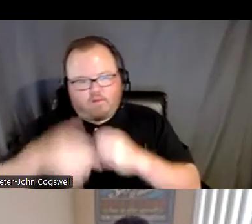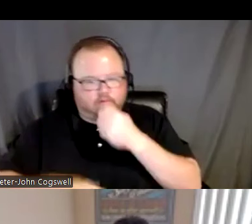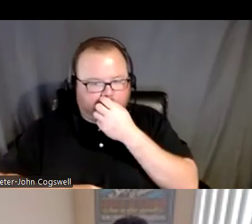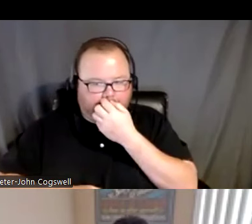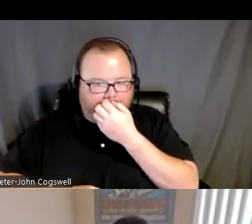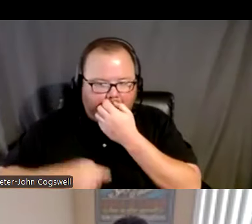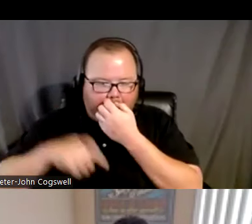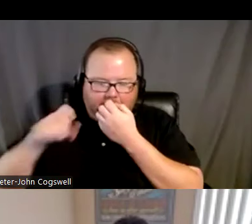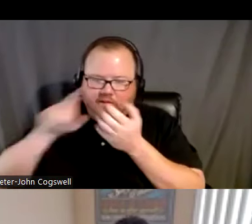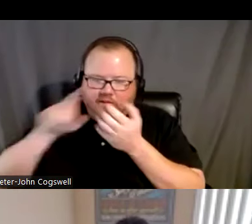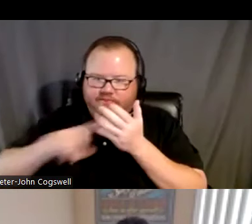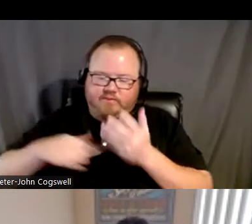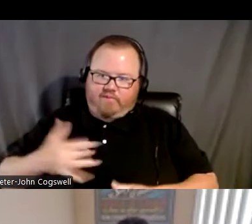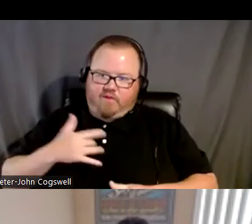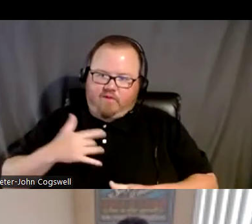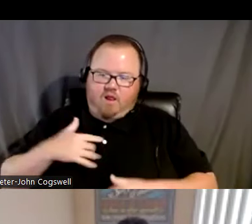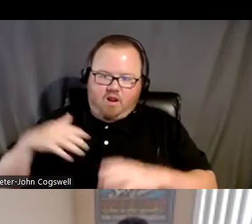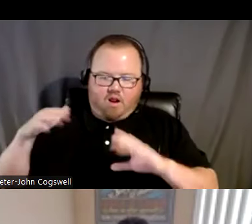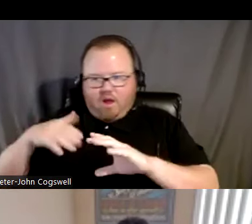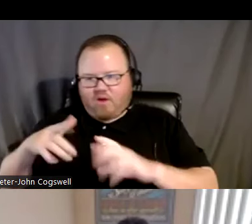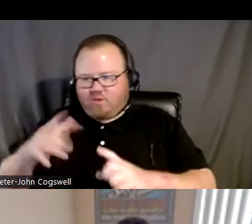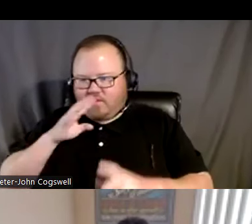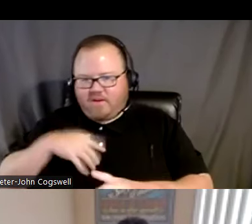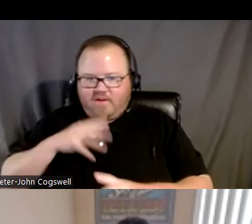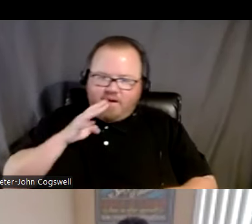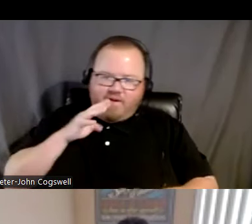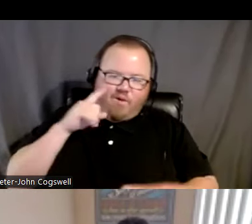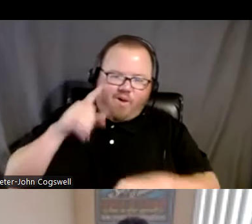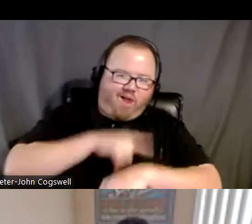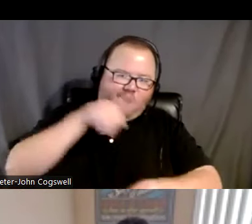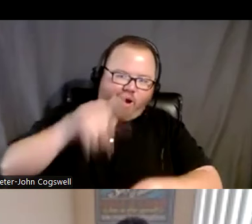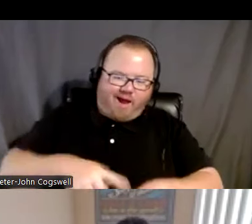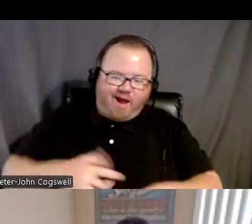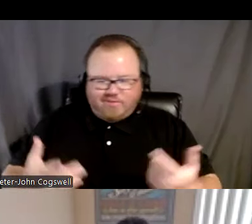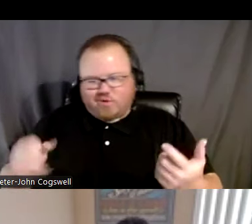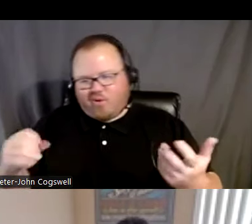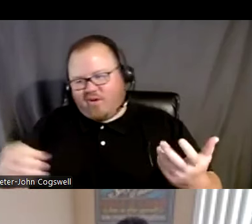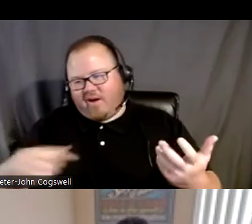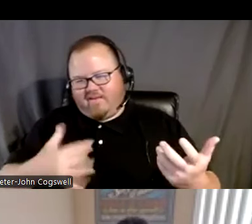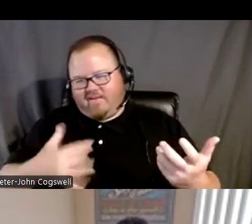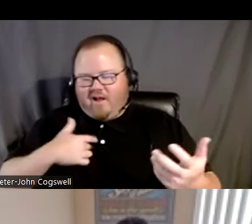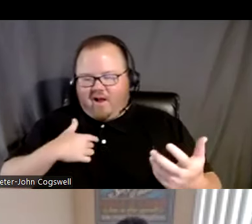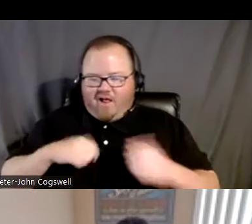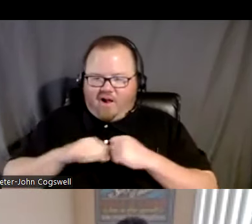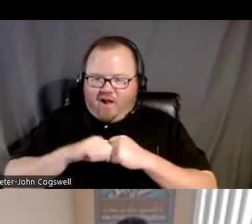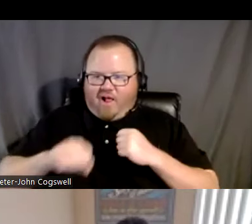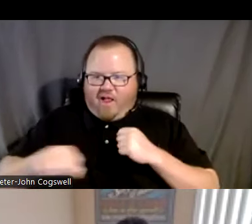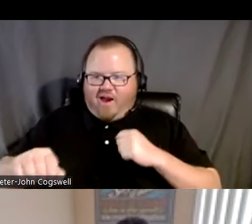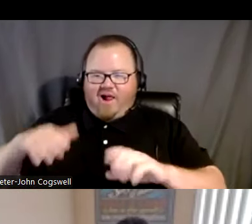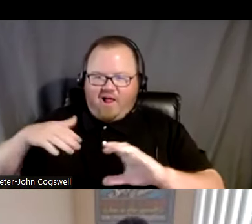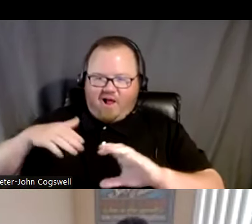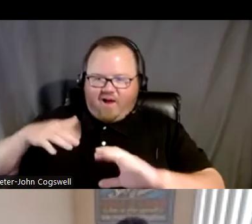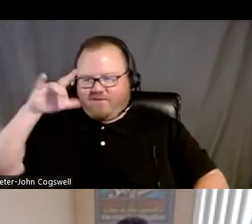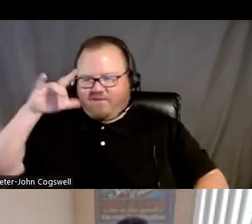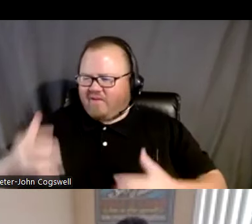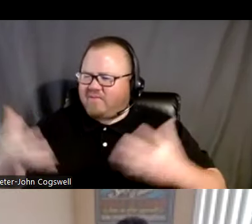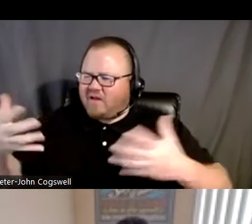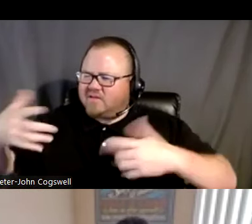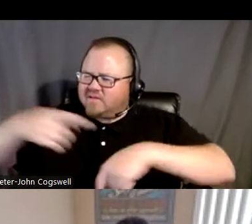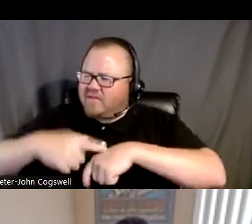guess I should check. I feel like you guys told me to talk for a long time. But I feel like I've been talking forever. Like, how much time do I